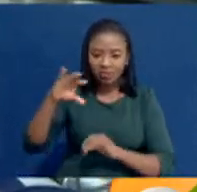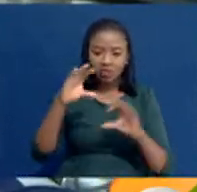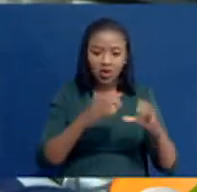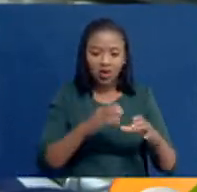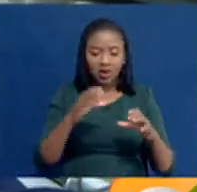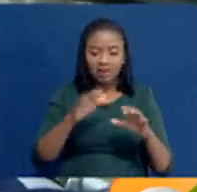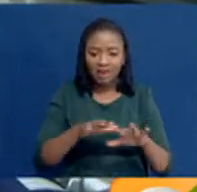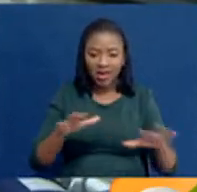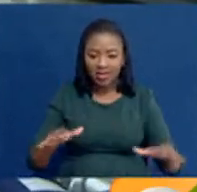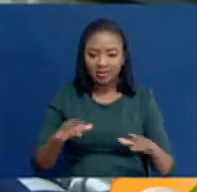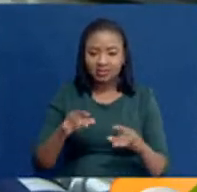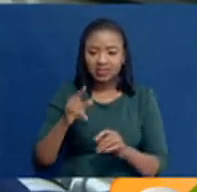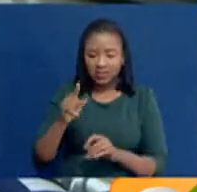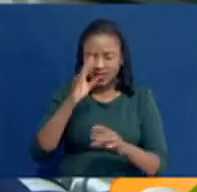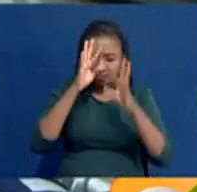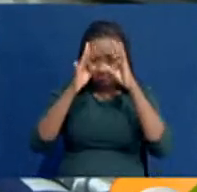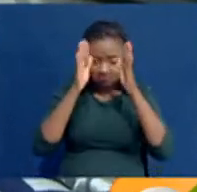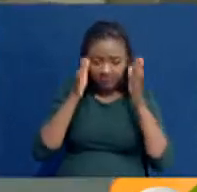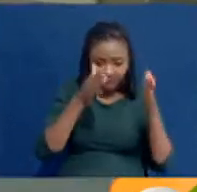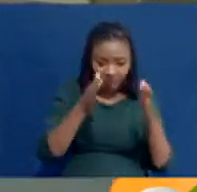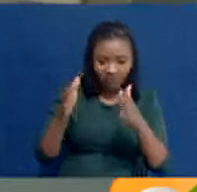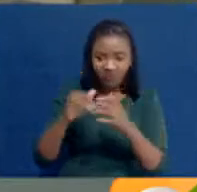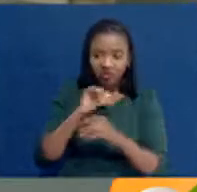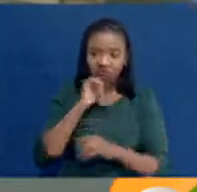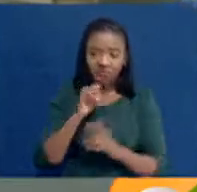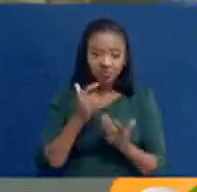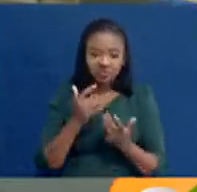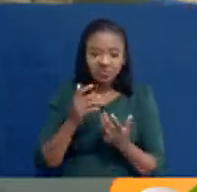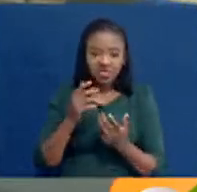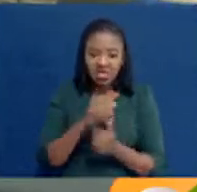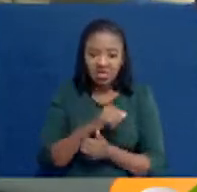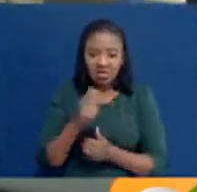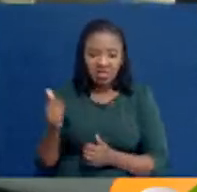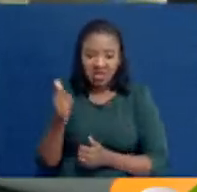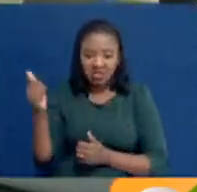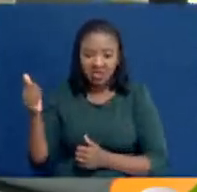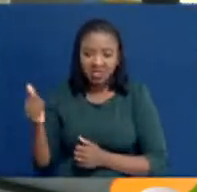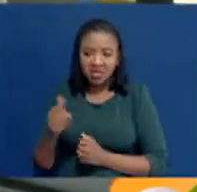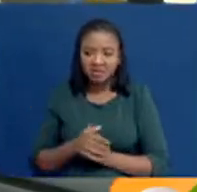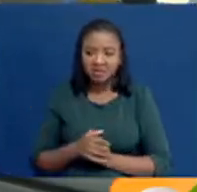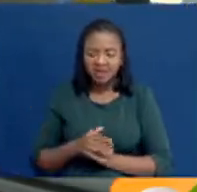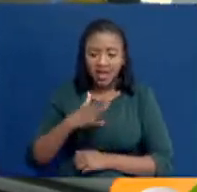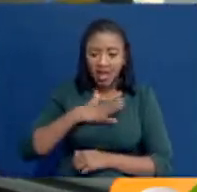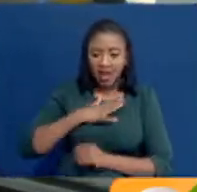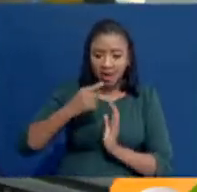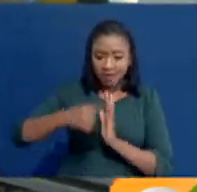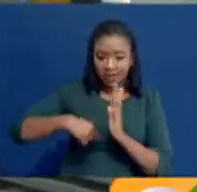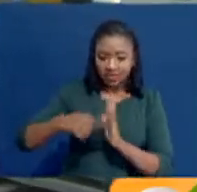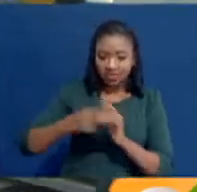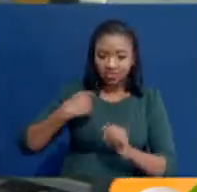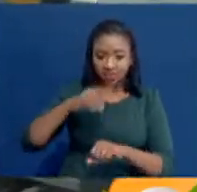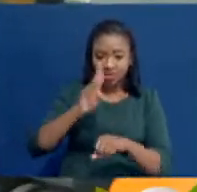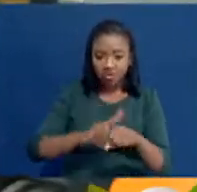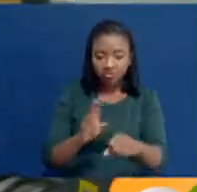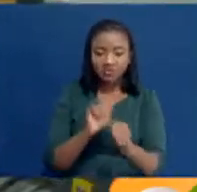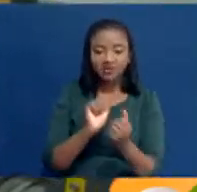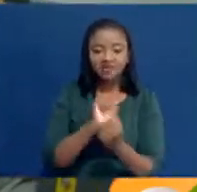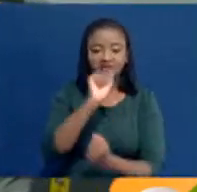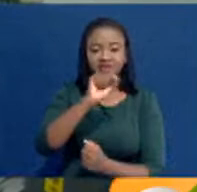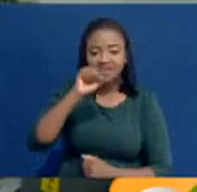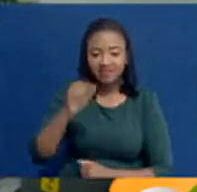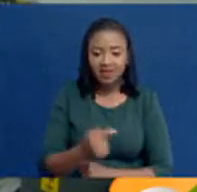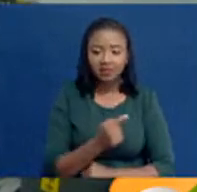more innovation-driven rather than in volume. The average our throughput for our machines is 15,000 components per